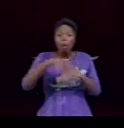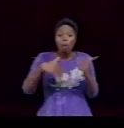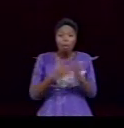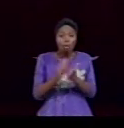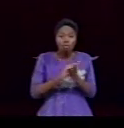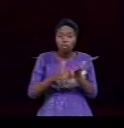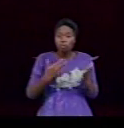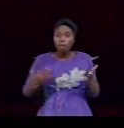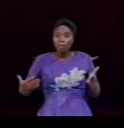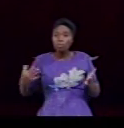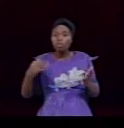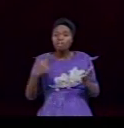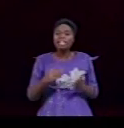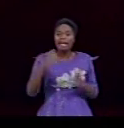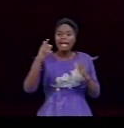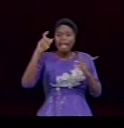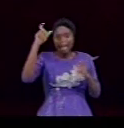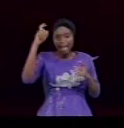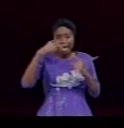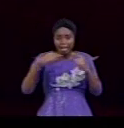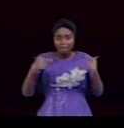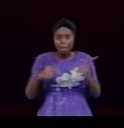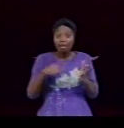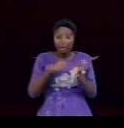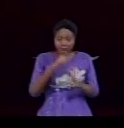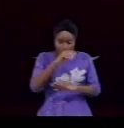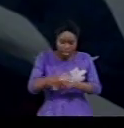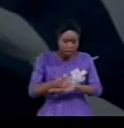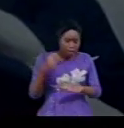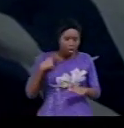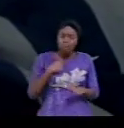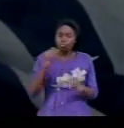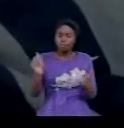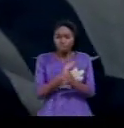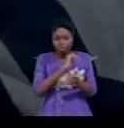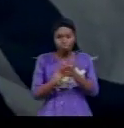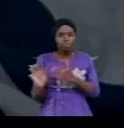of the enemy, this night, we're destroying them.